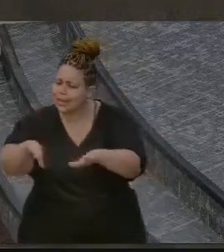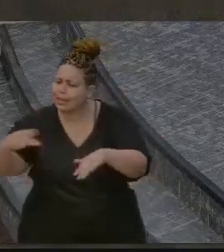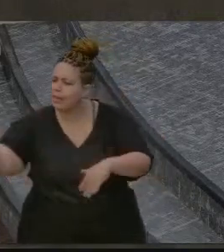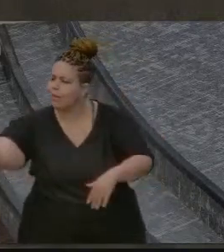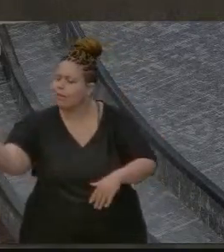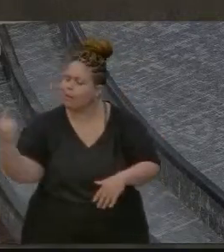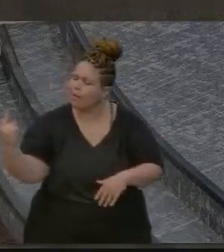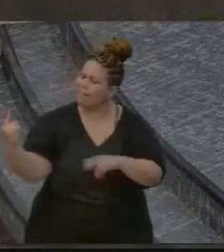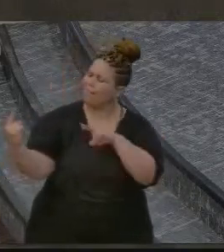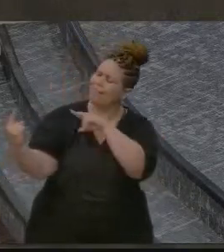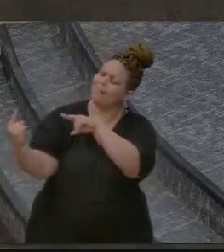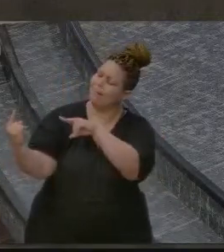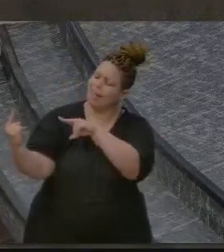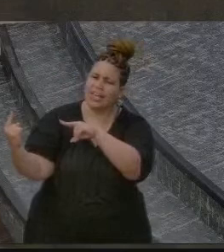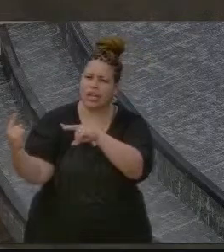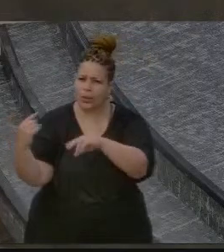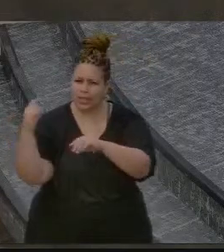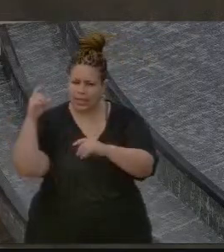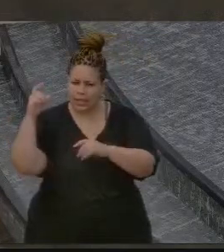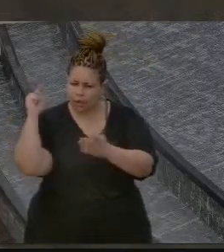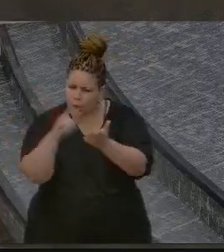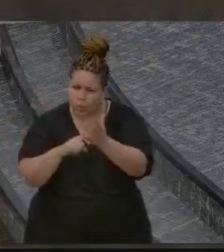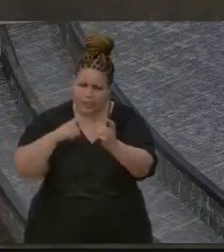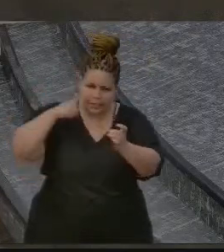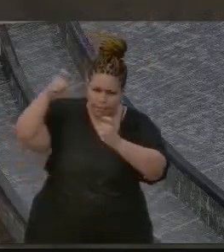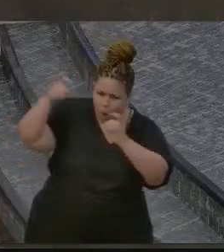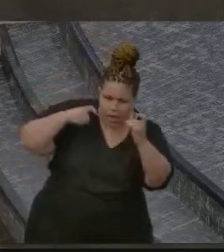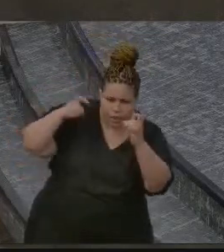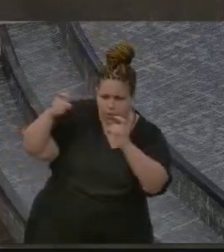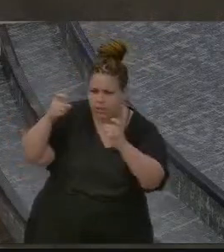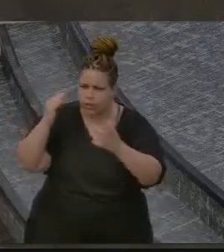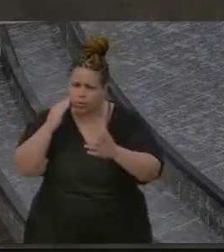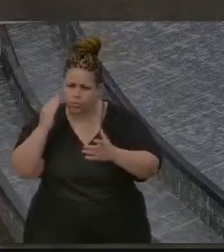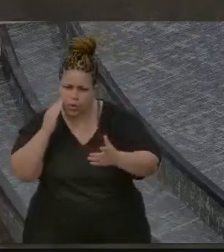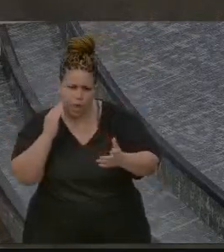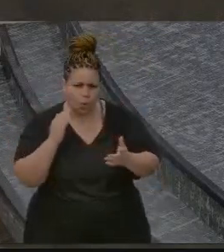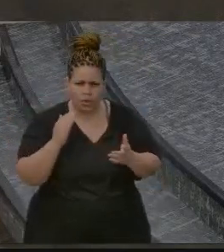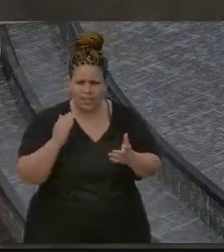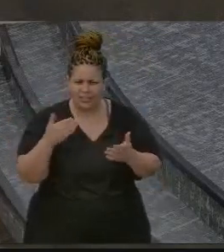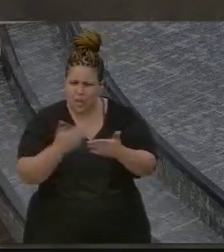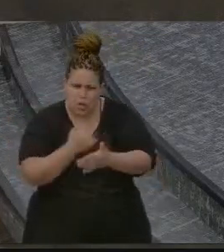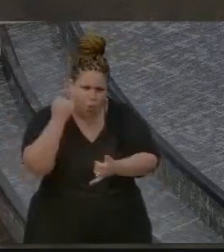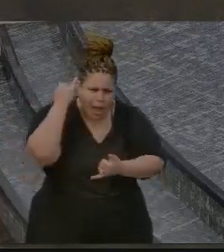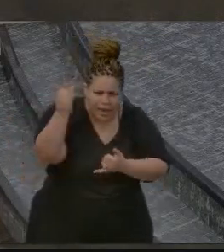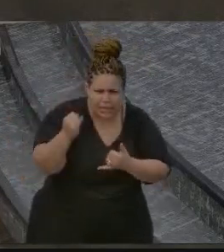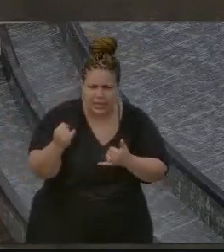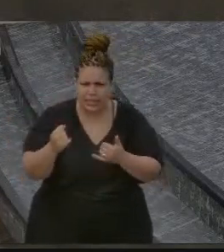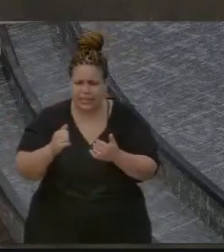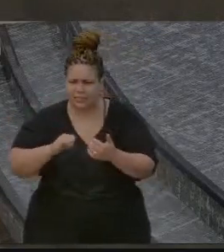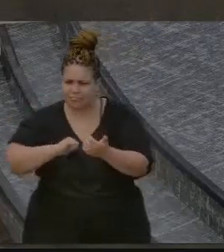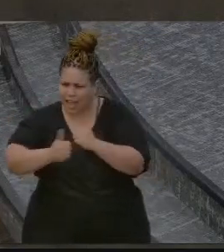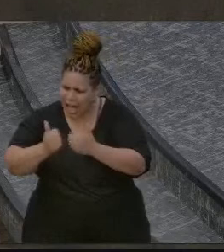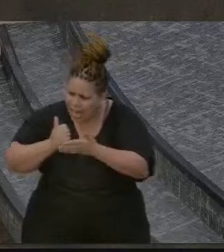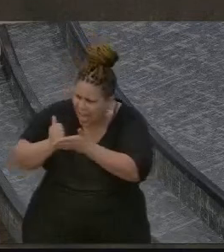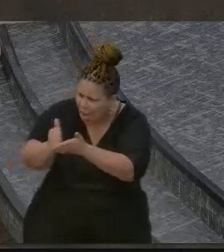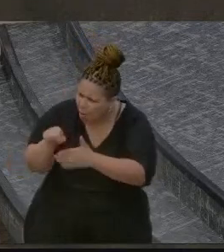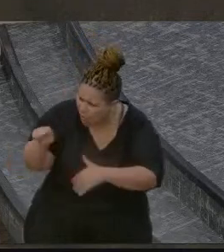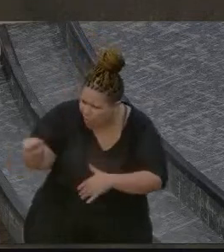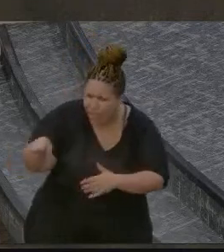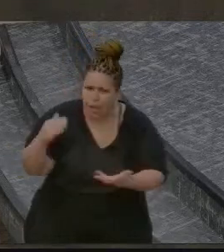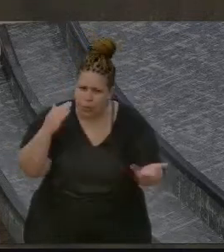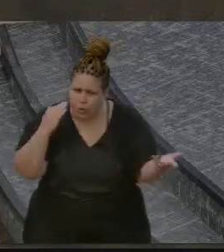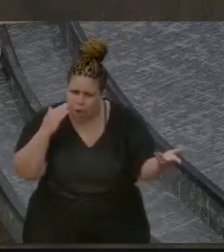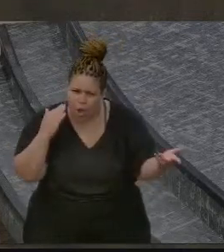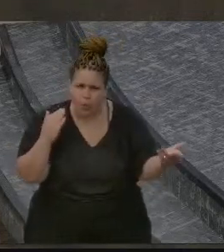new ideas in our heads to look how we can help these kids. Because a lot of them, they want somebody, please say something to me,